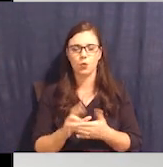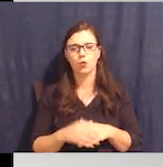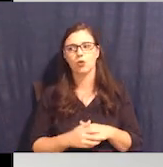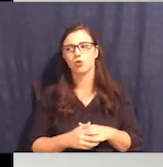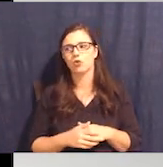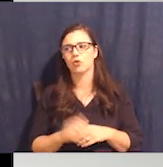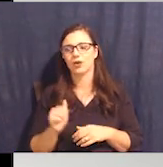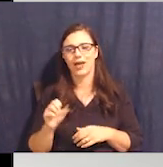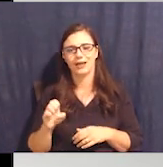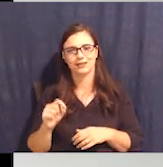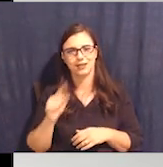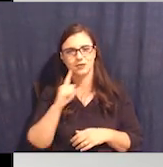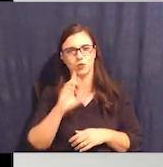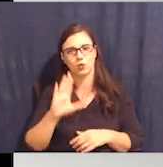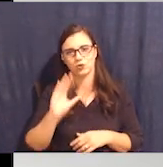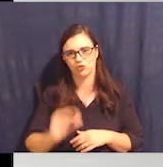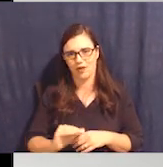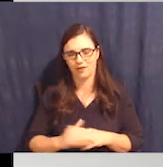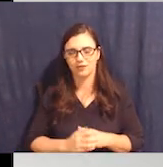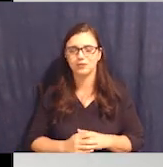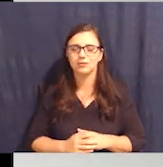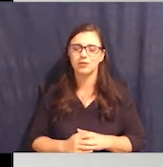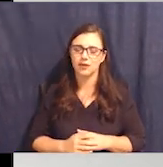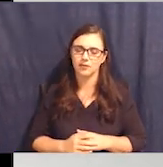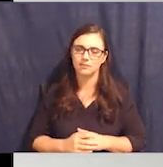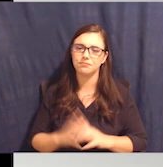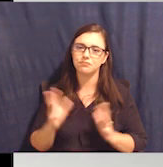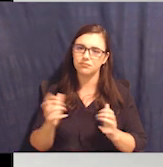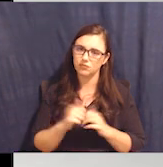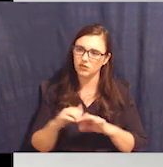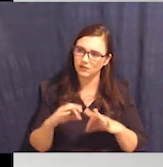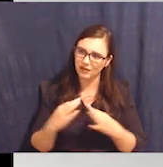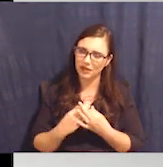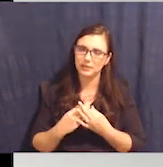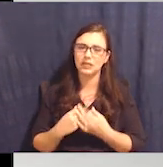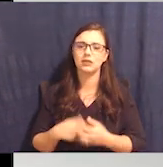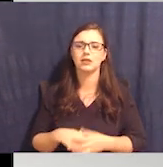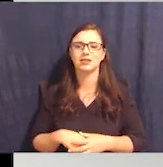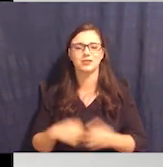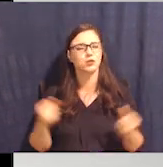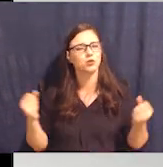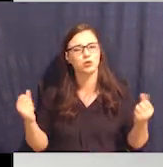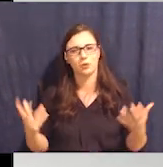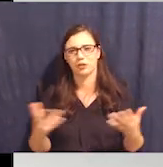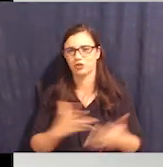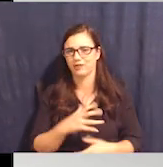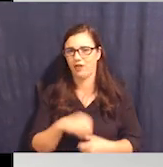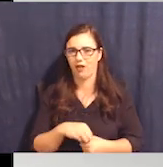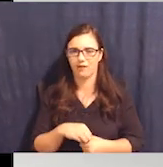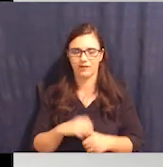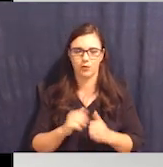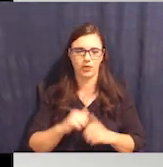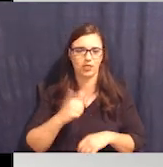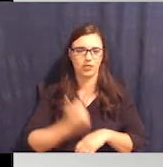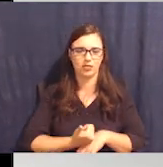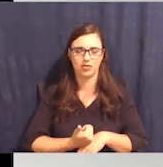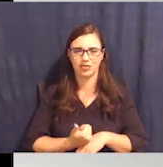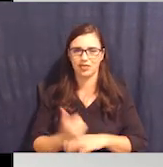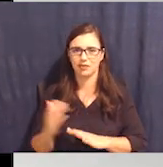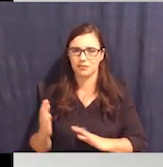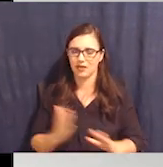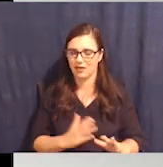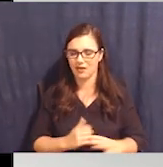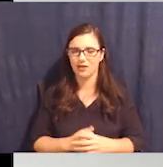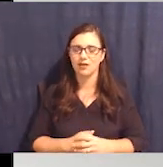or assets for your child, talk to your family. There's so much involved in